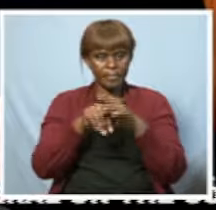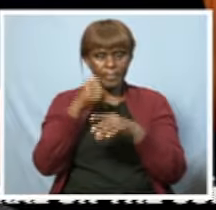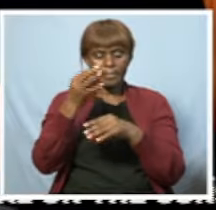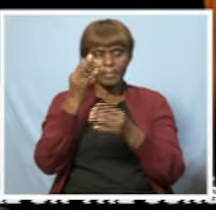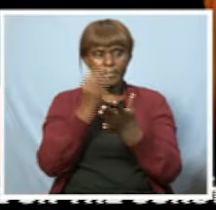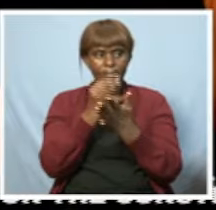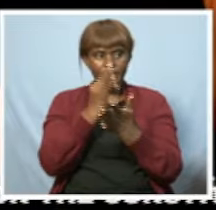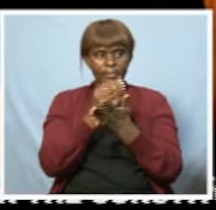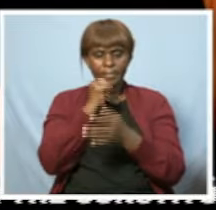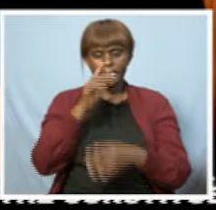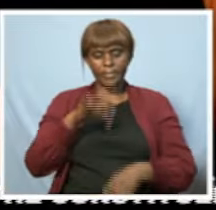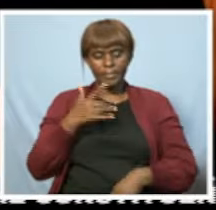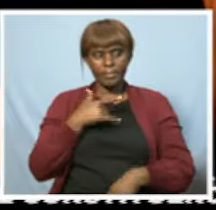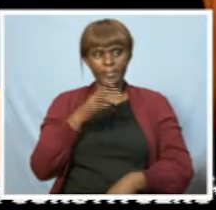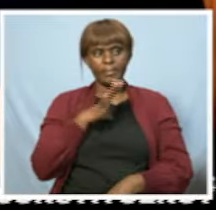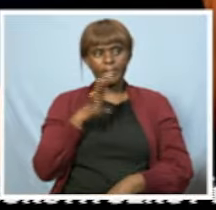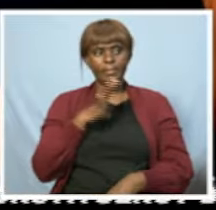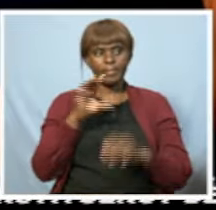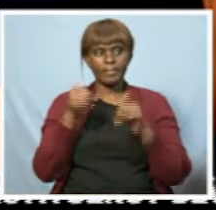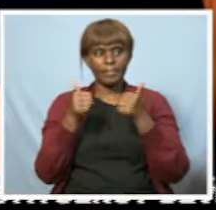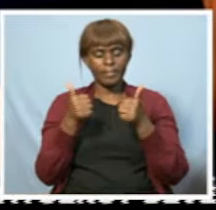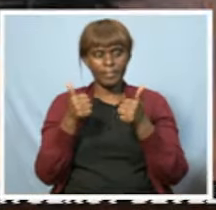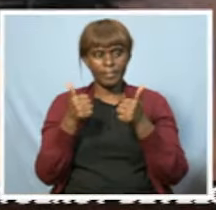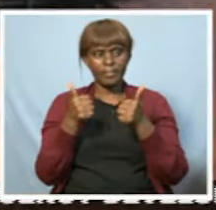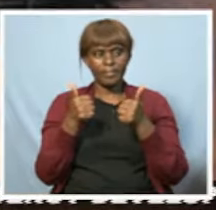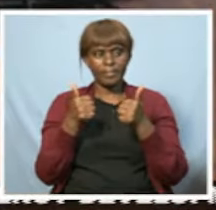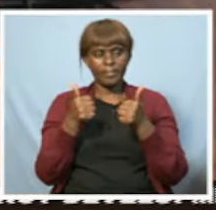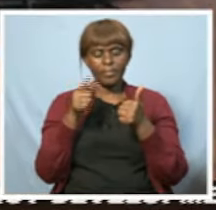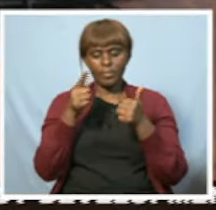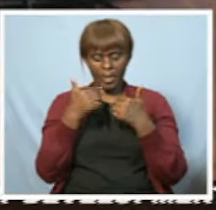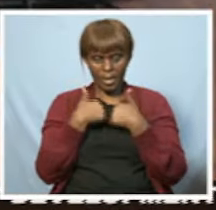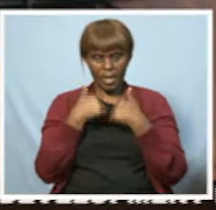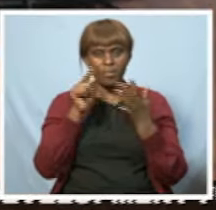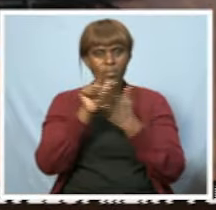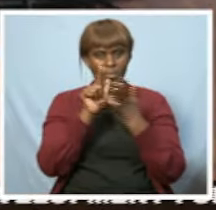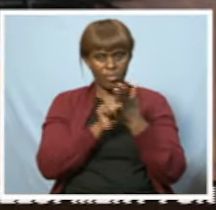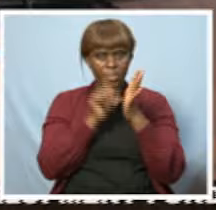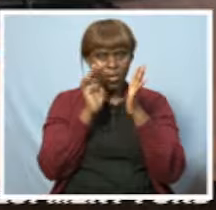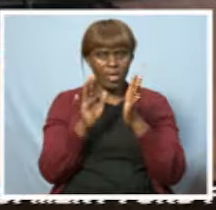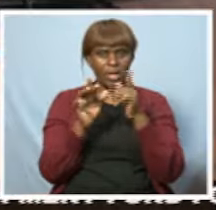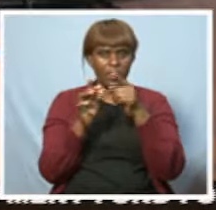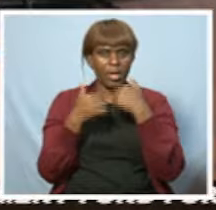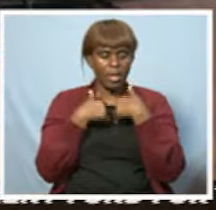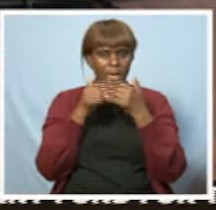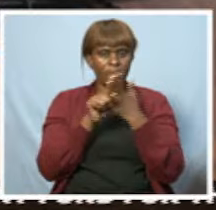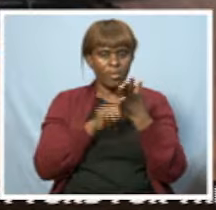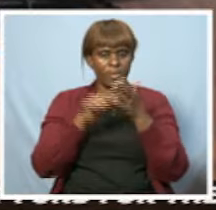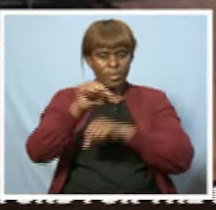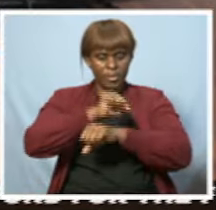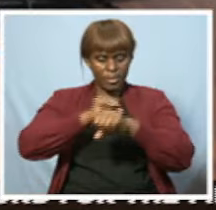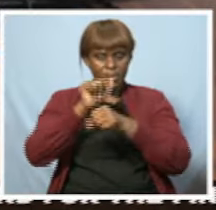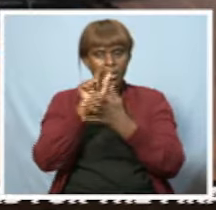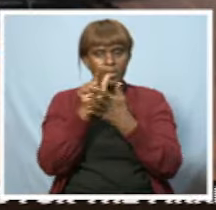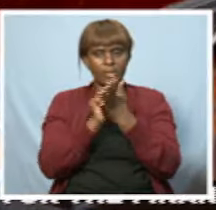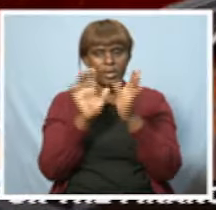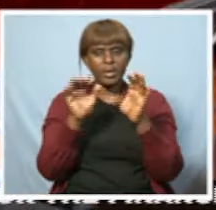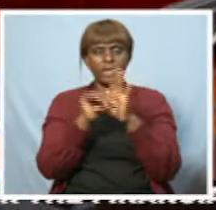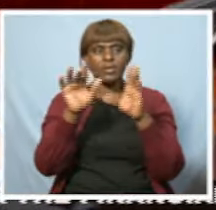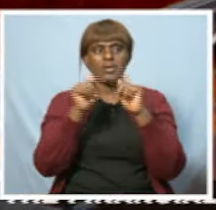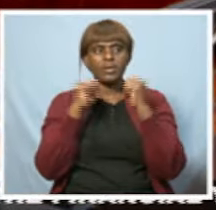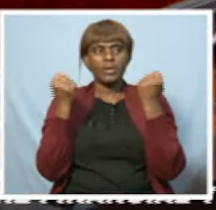office, not feeling too well. I note you have a legal officer senior legal officer in your